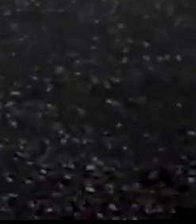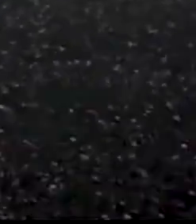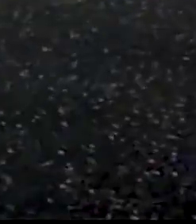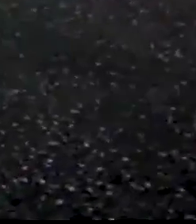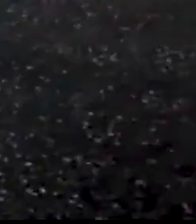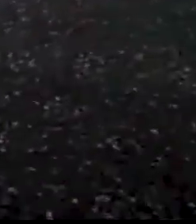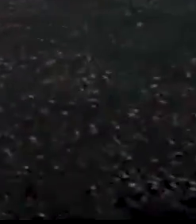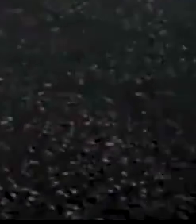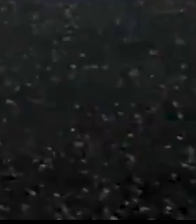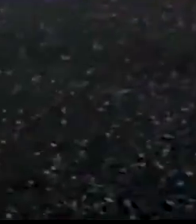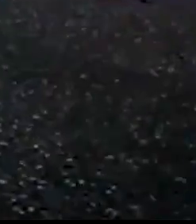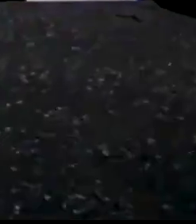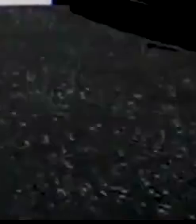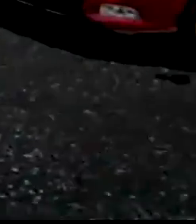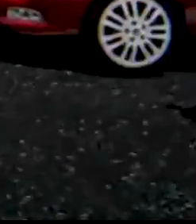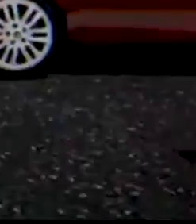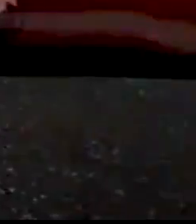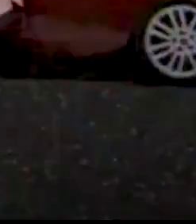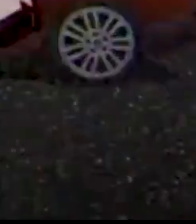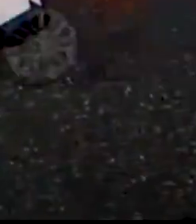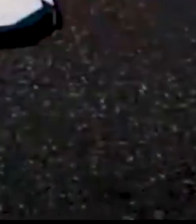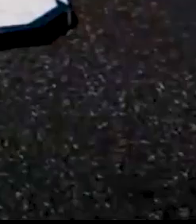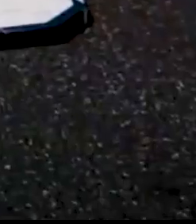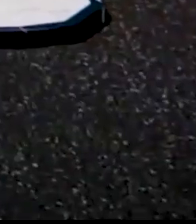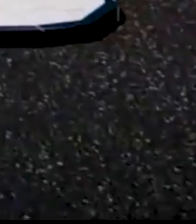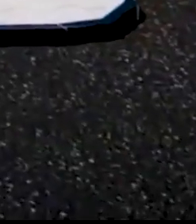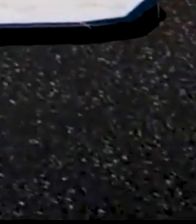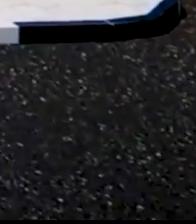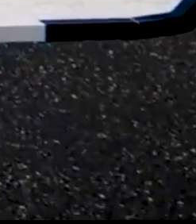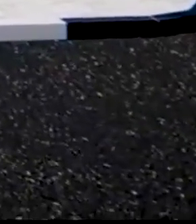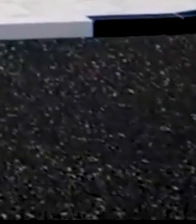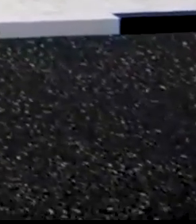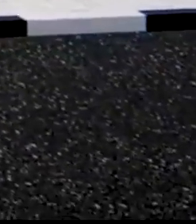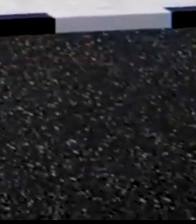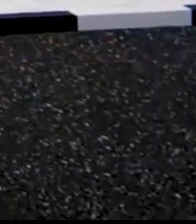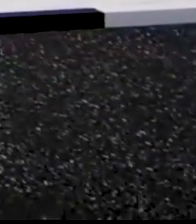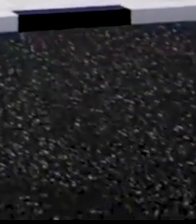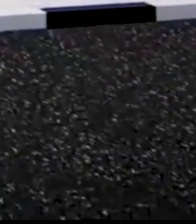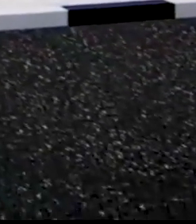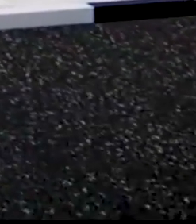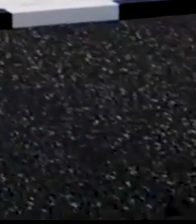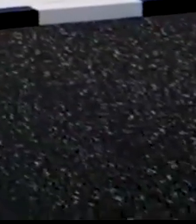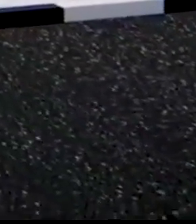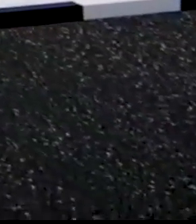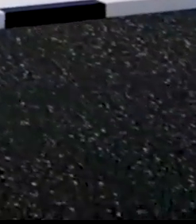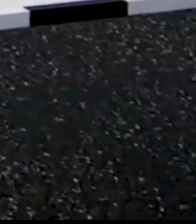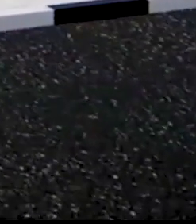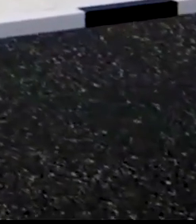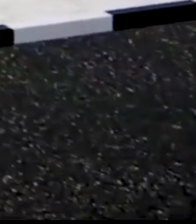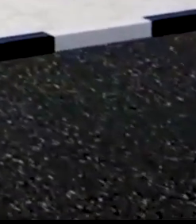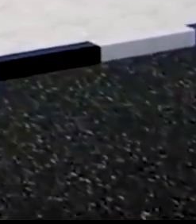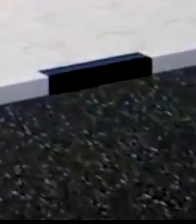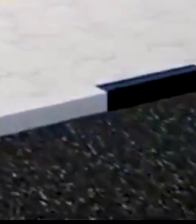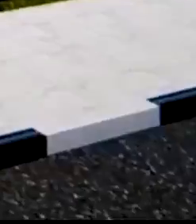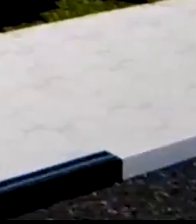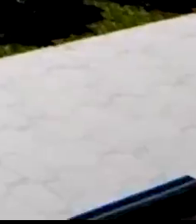nature. The ideal home for today's game changers has all these and more.